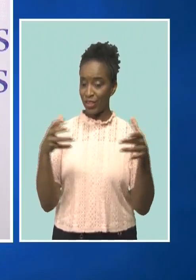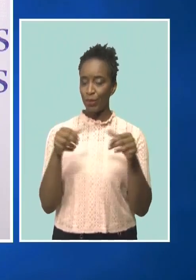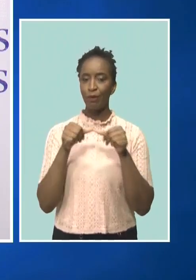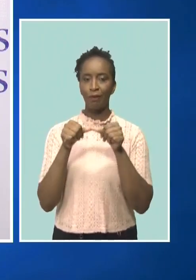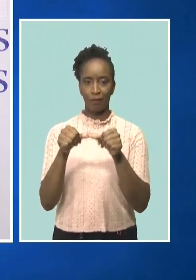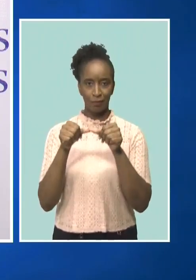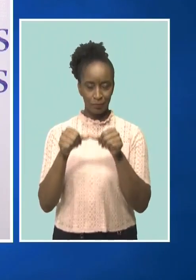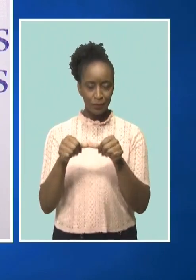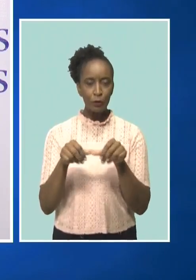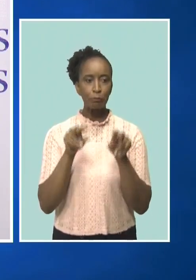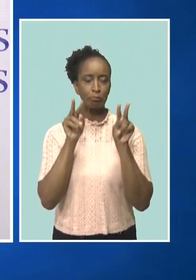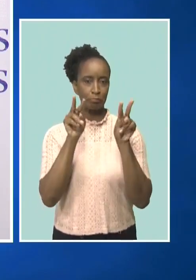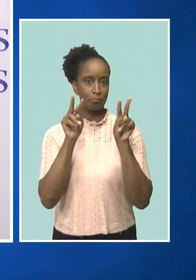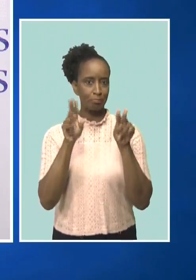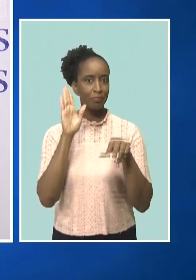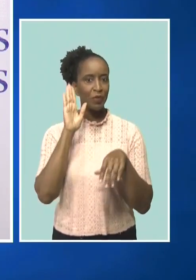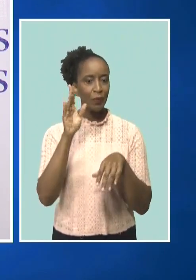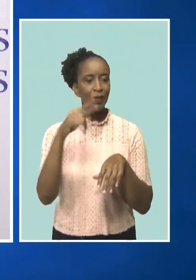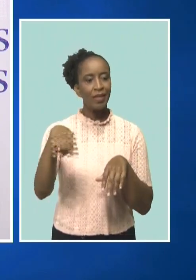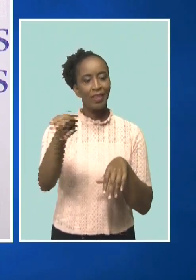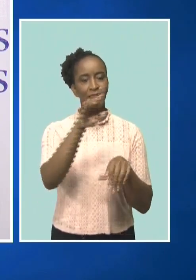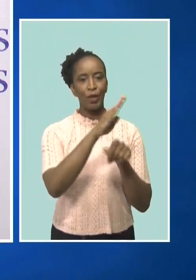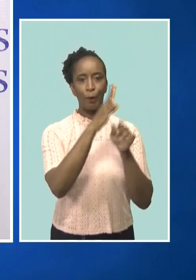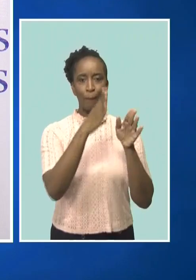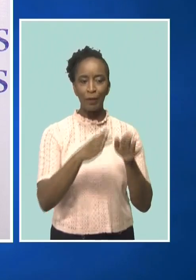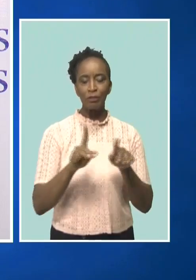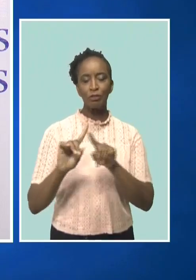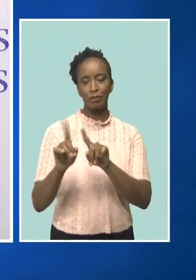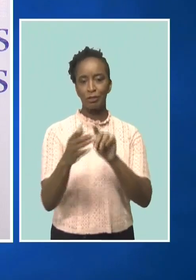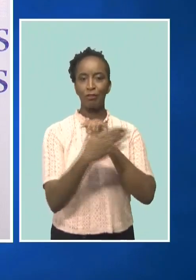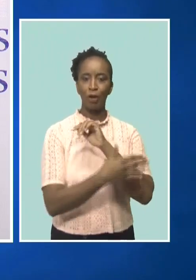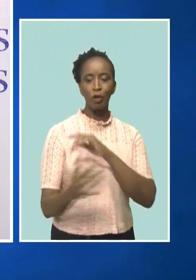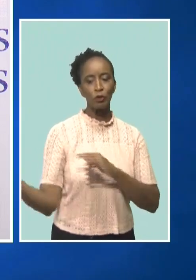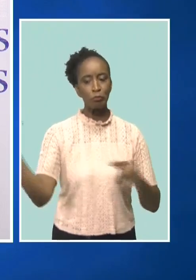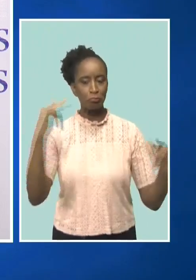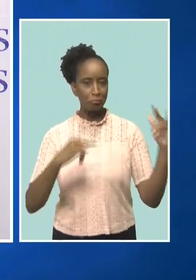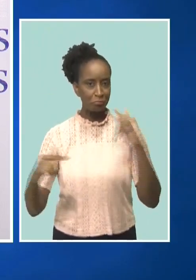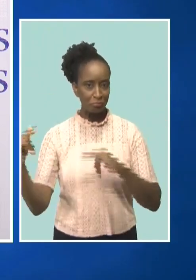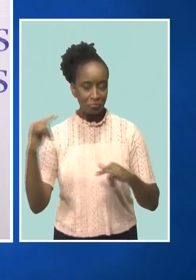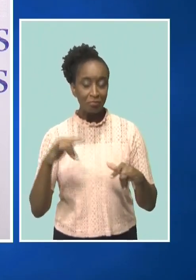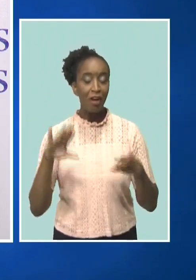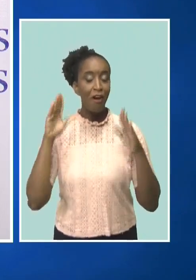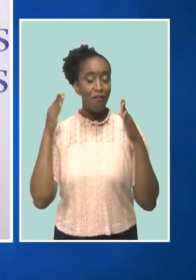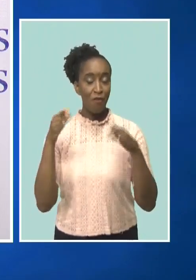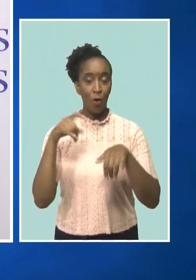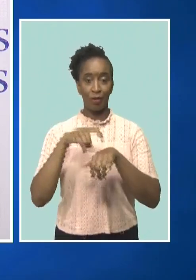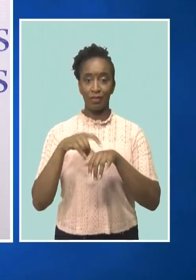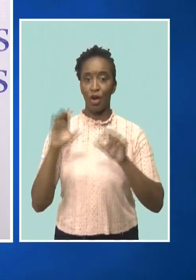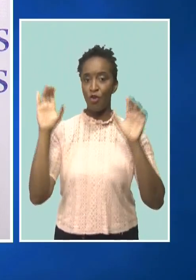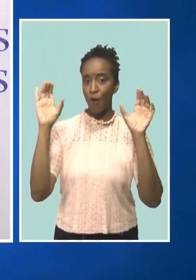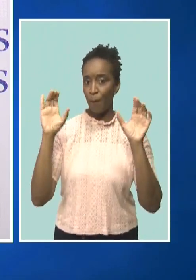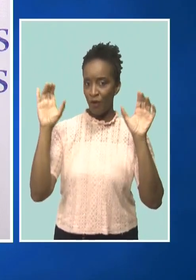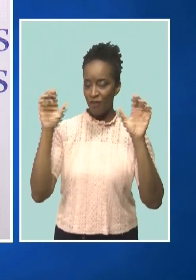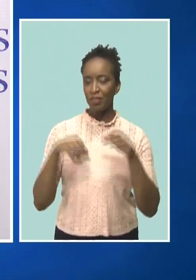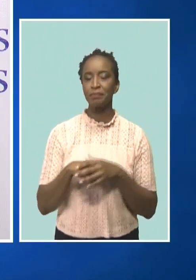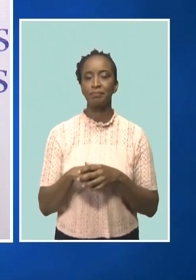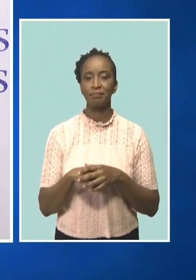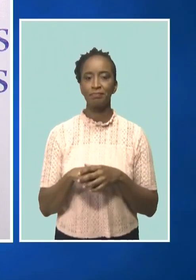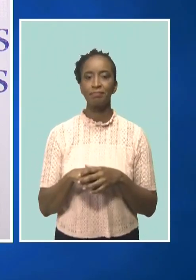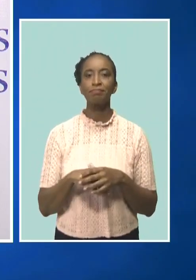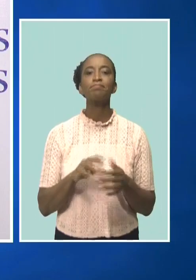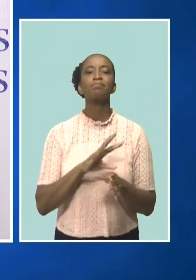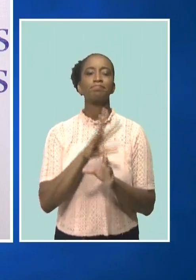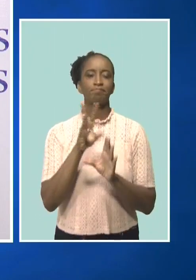increased arrivals from the diaspora, particularly around the Crossover Festival, further strengthening summer travel demand